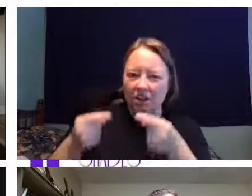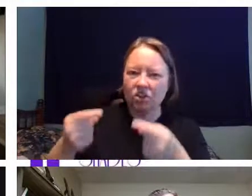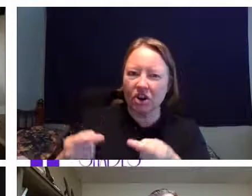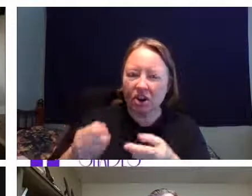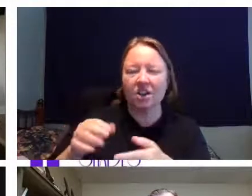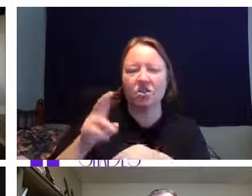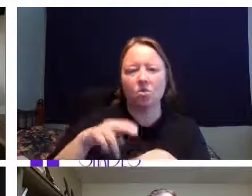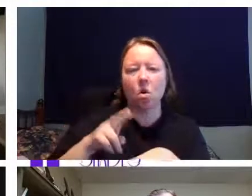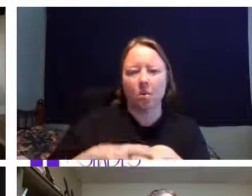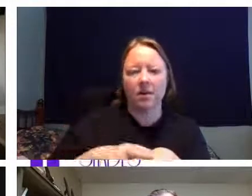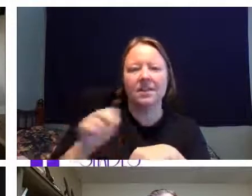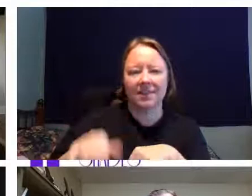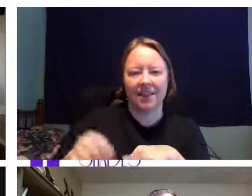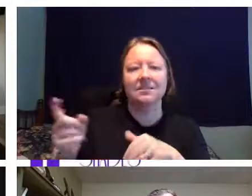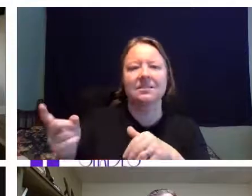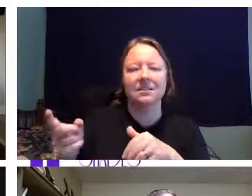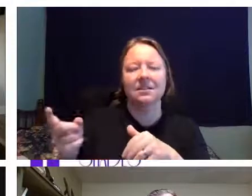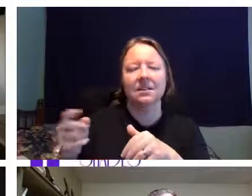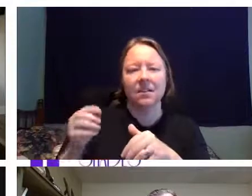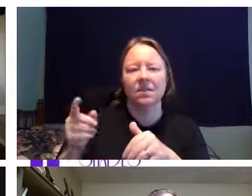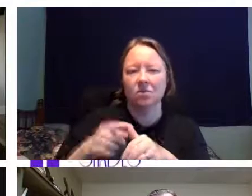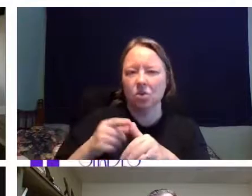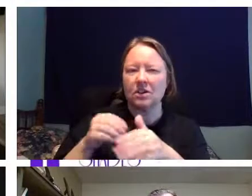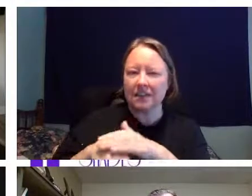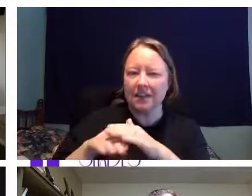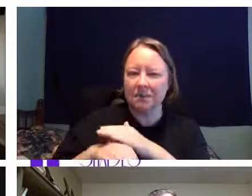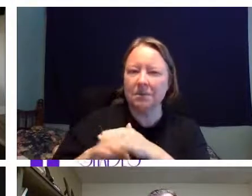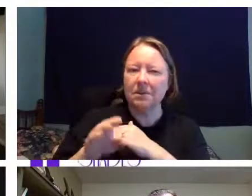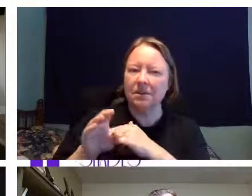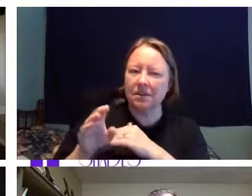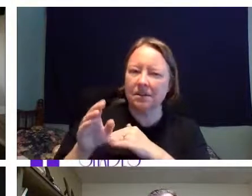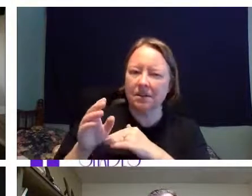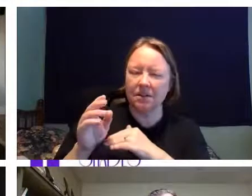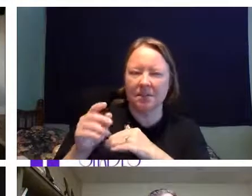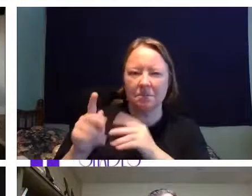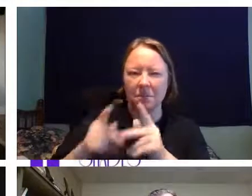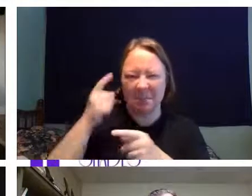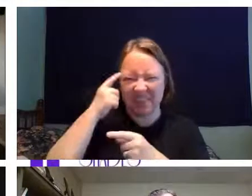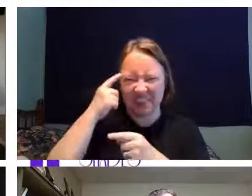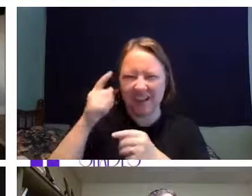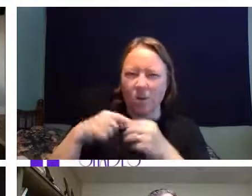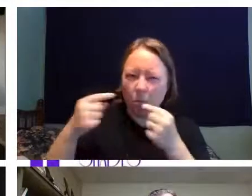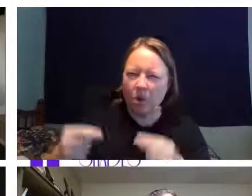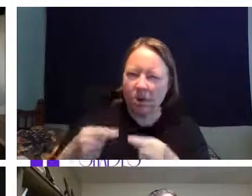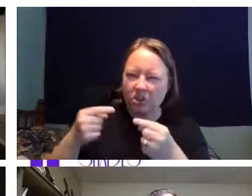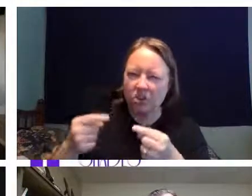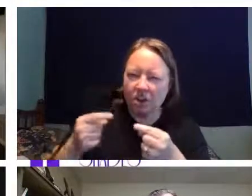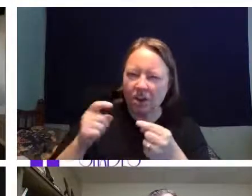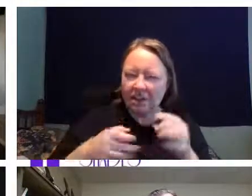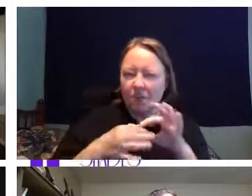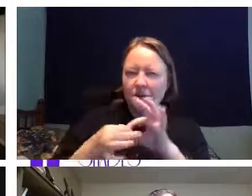first accessibility that most folks do is wheelchair as it